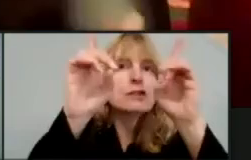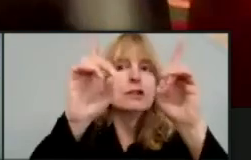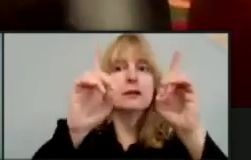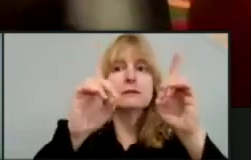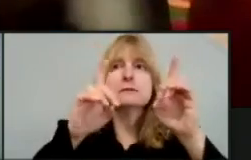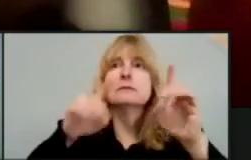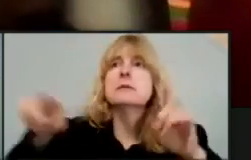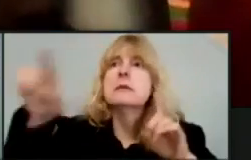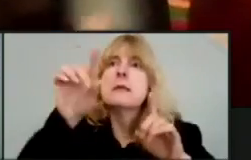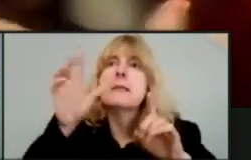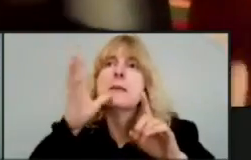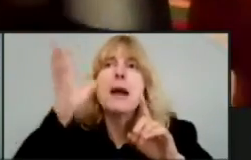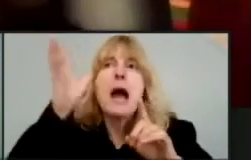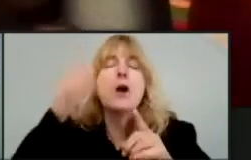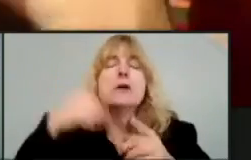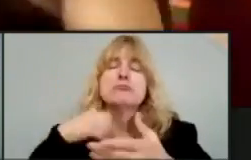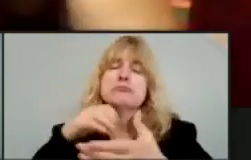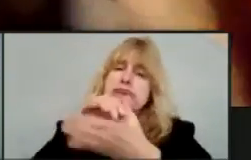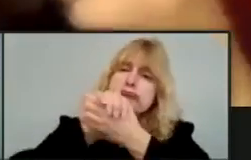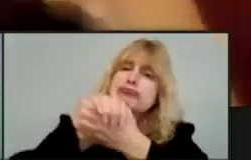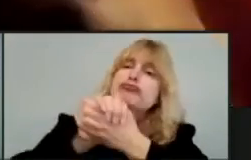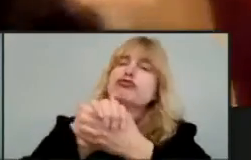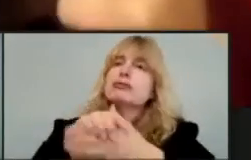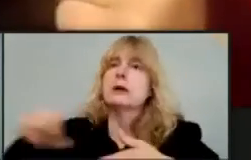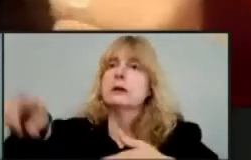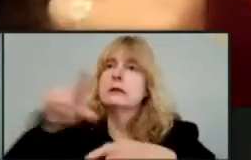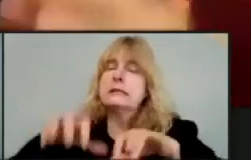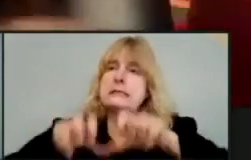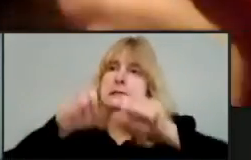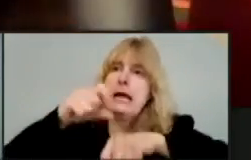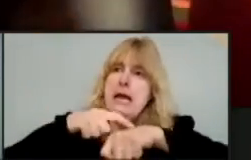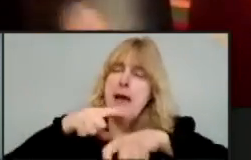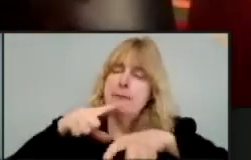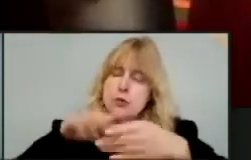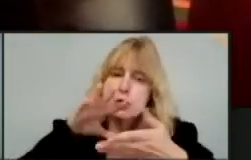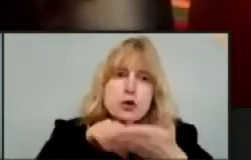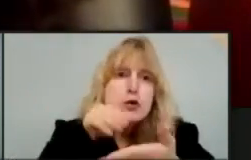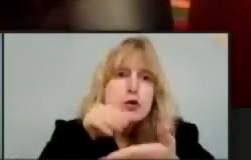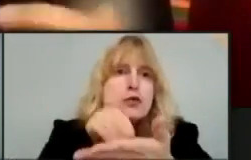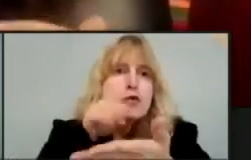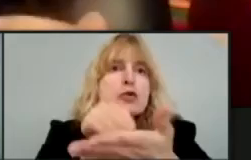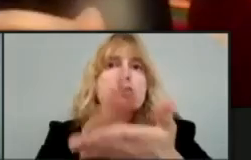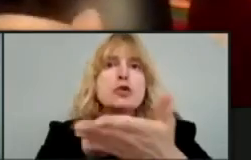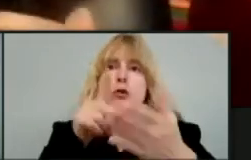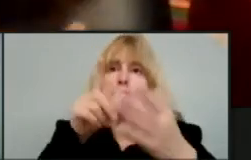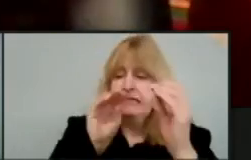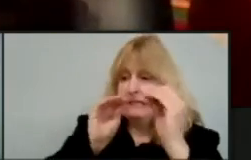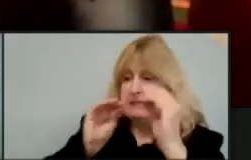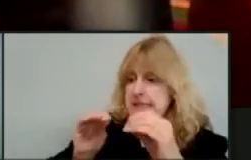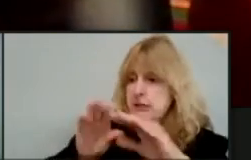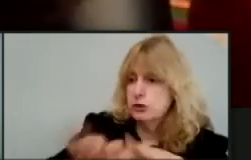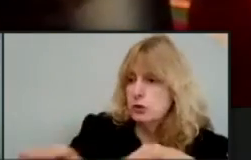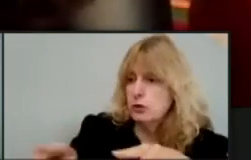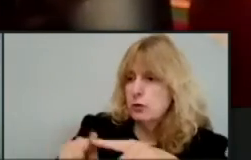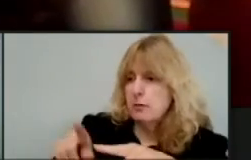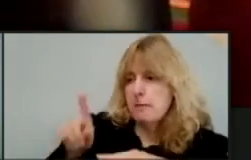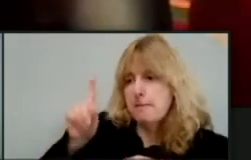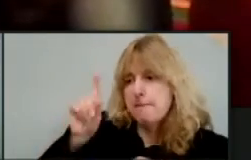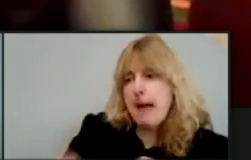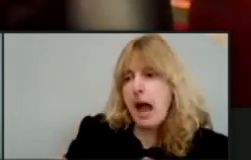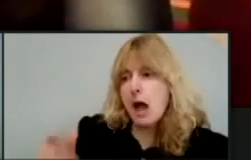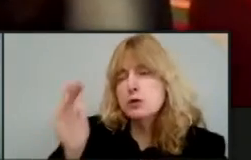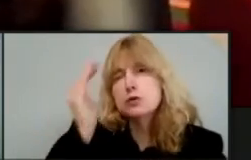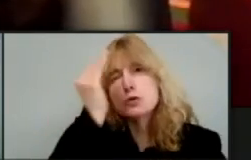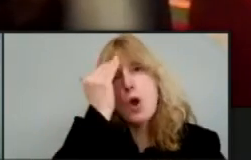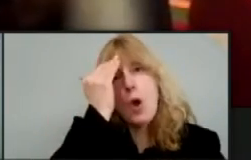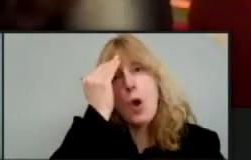to learn and you're building that knowledge muscle in our children, because we must have that, particularly to